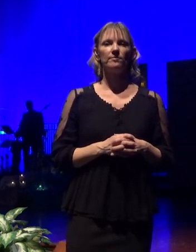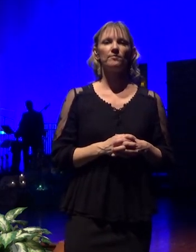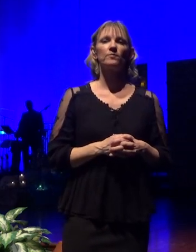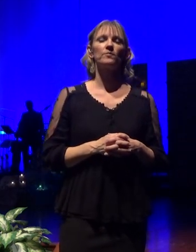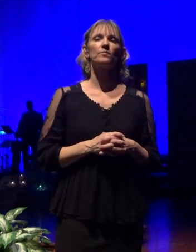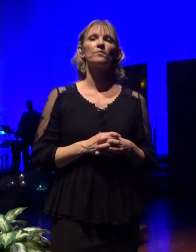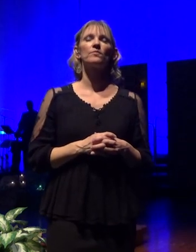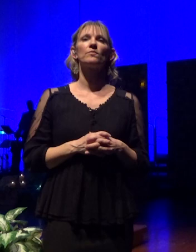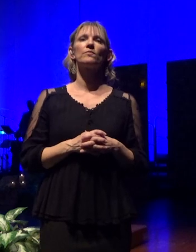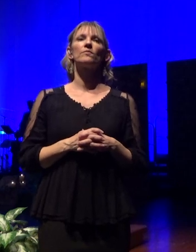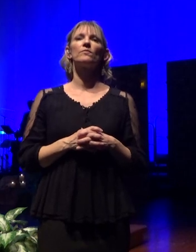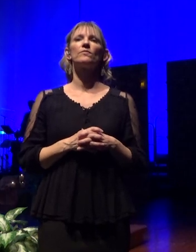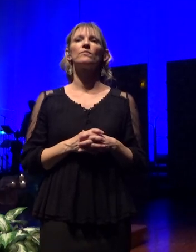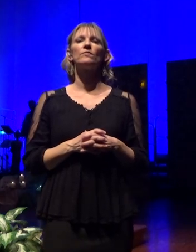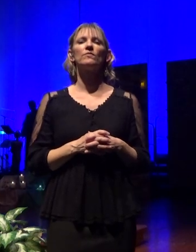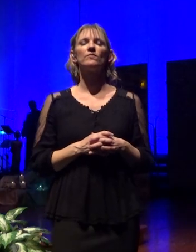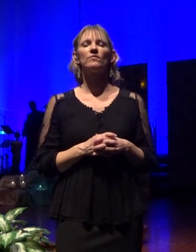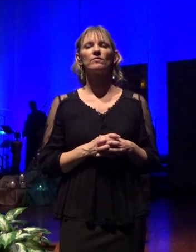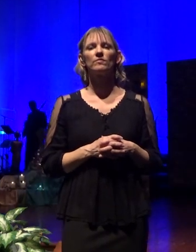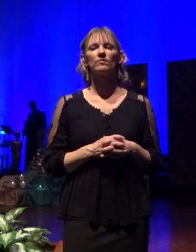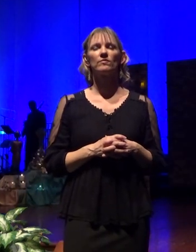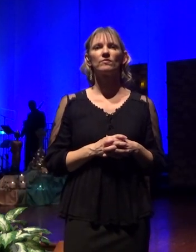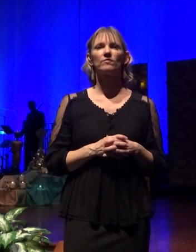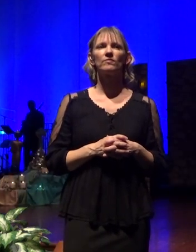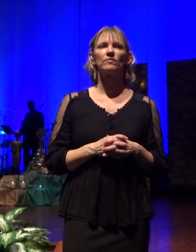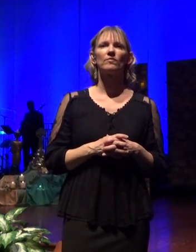When you move